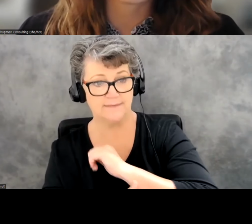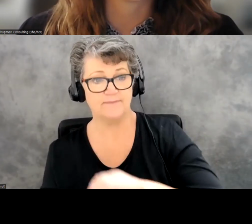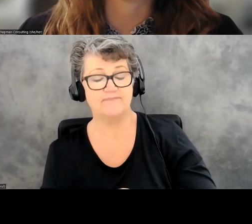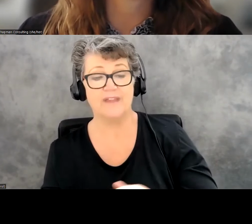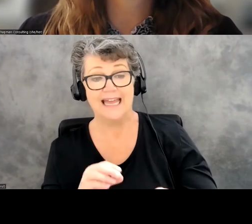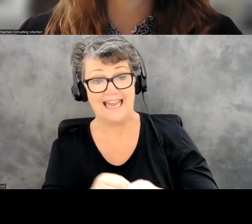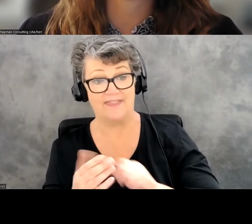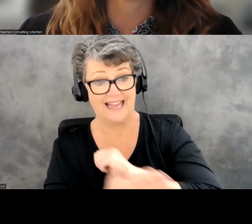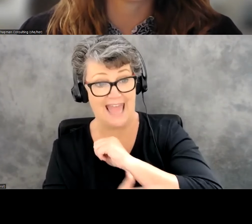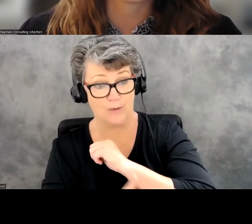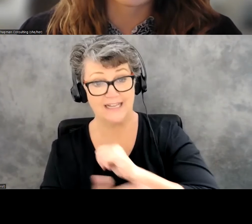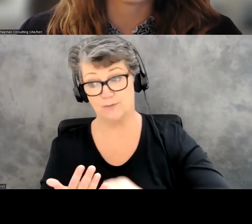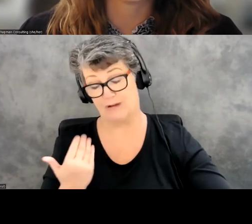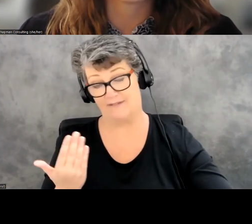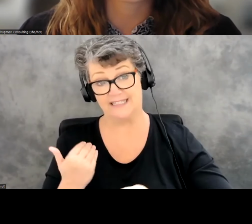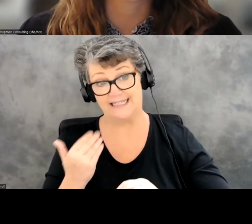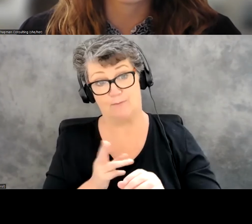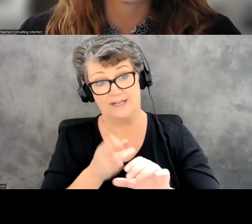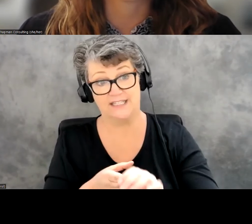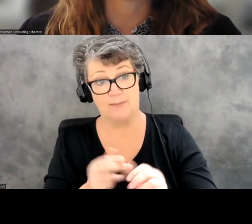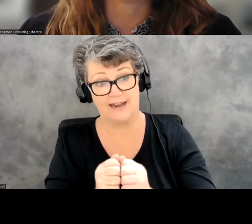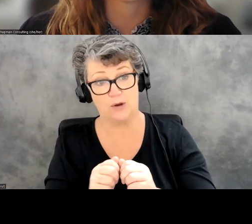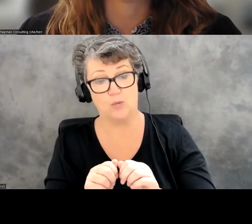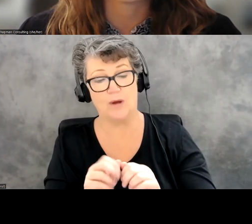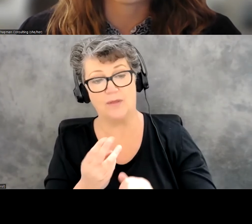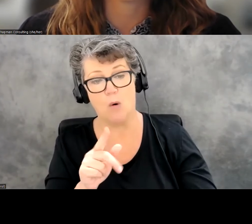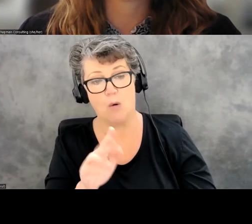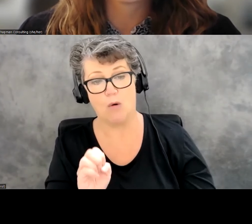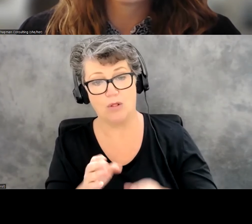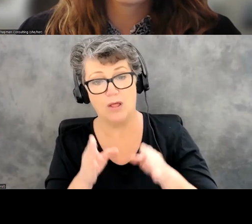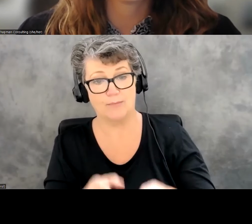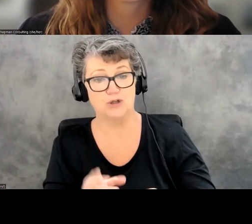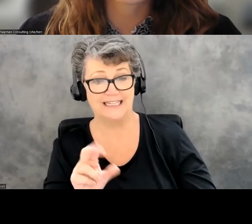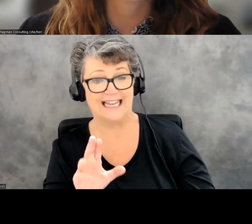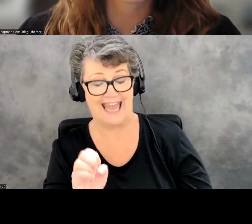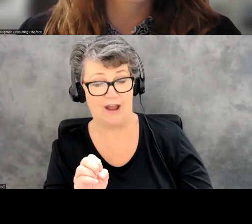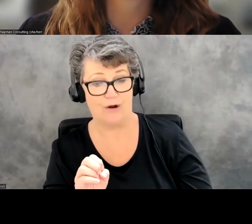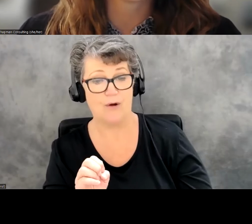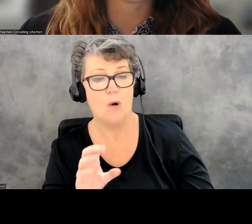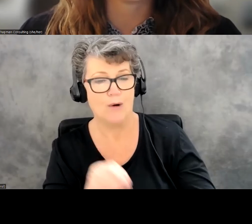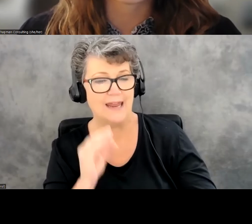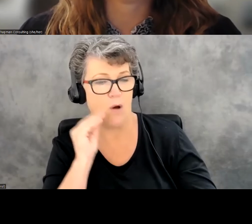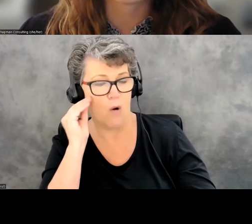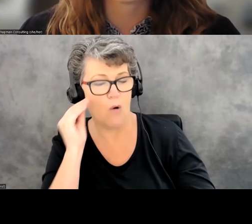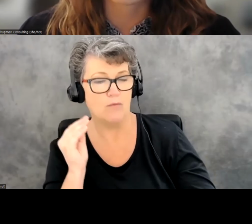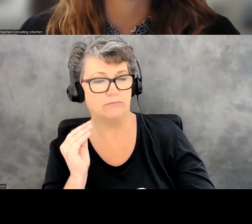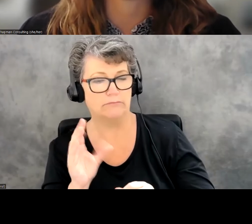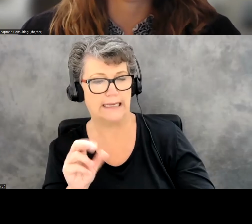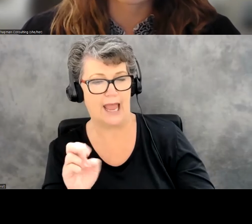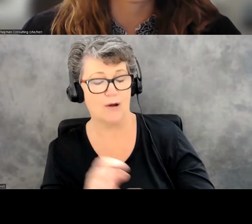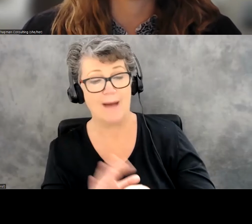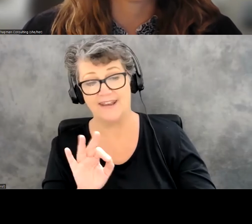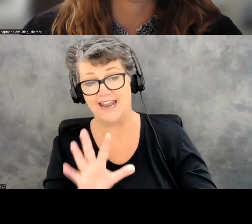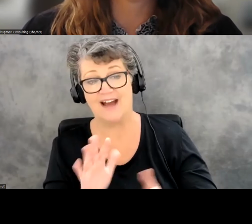in counties that previously participated in whole person care or health home programs. And so about approximately